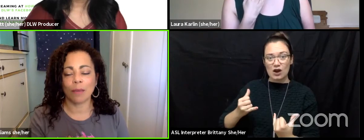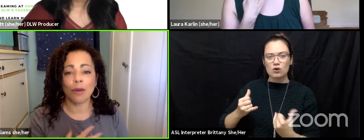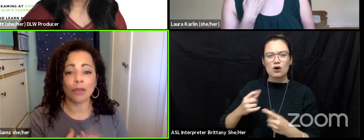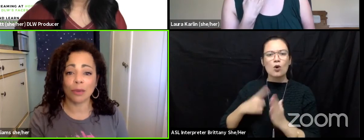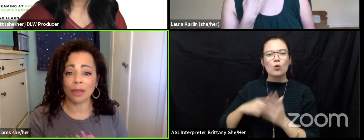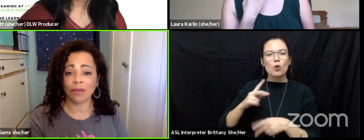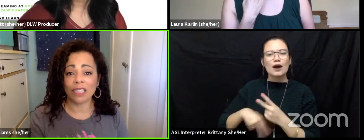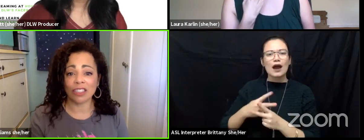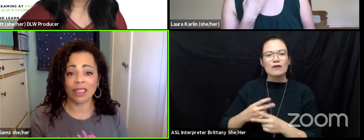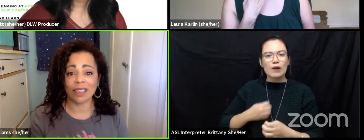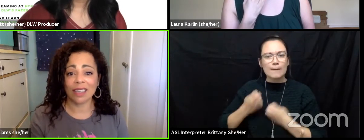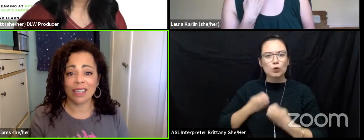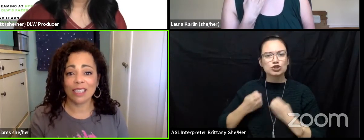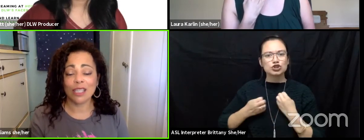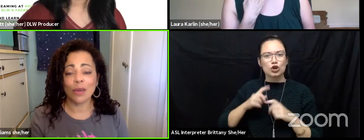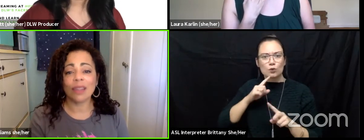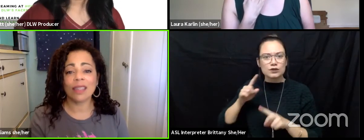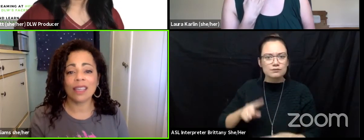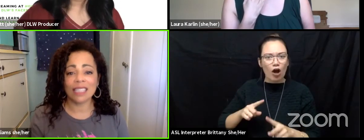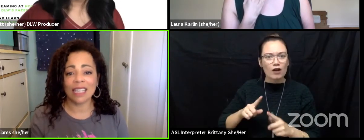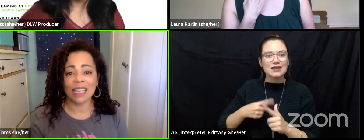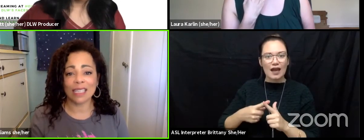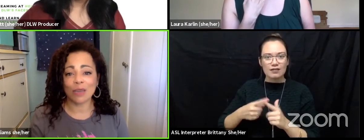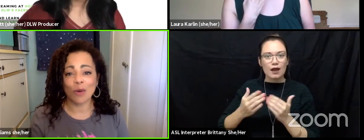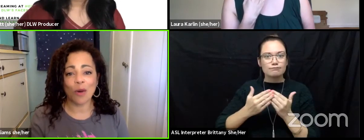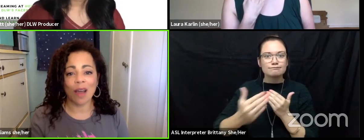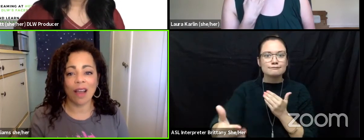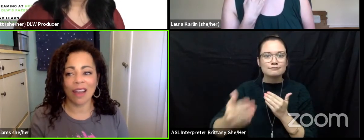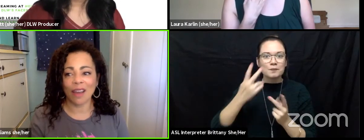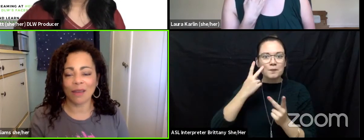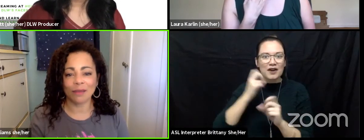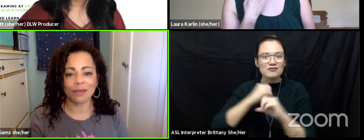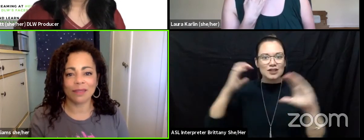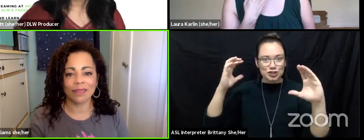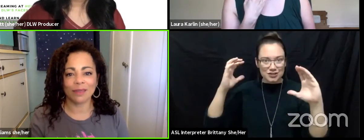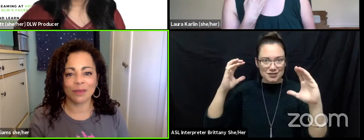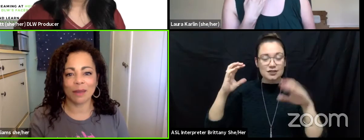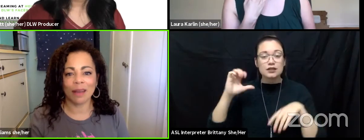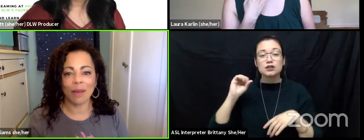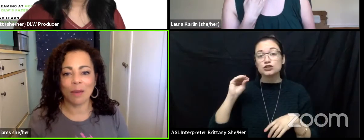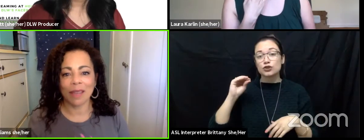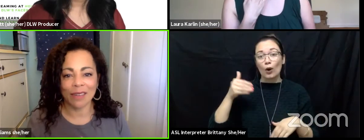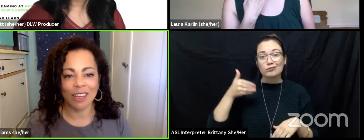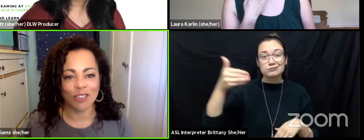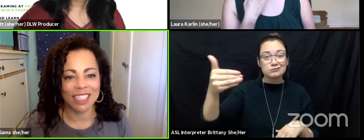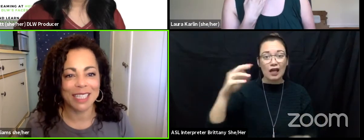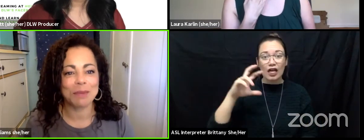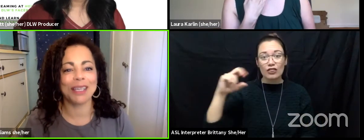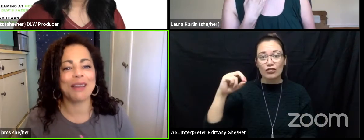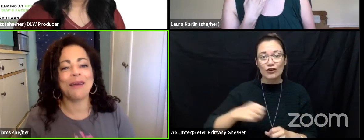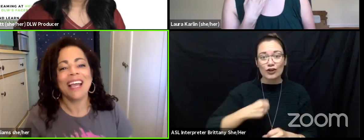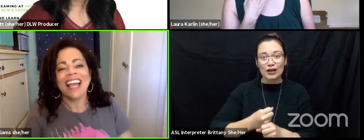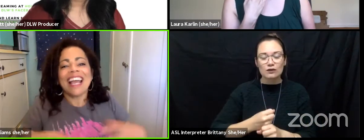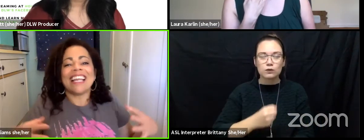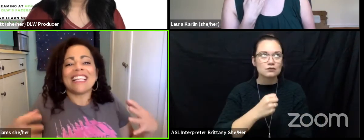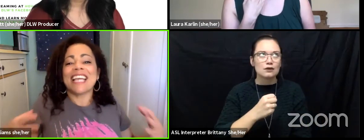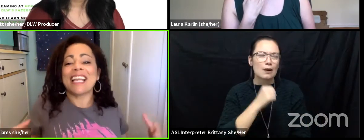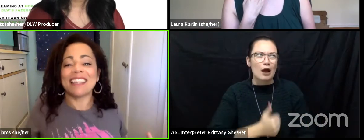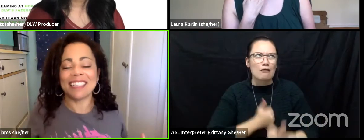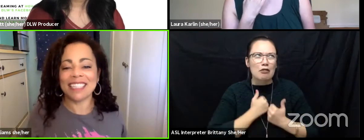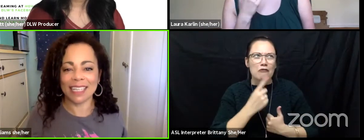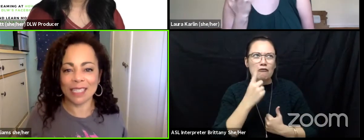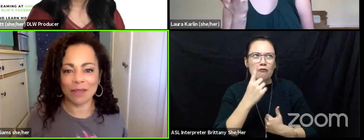approach it with vision. So in 30 years, or, you know, well, I won't be alive in 100 years, but, you know,